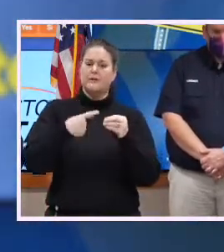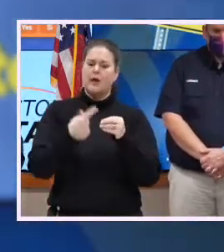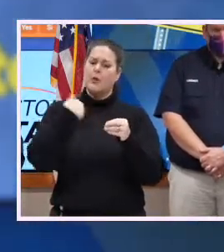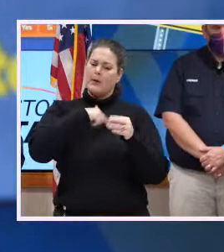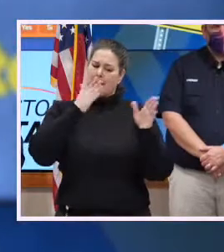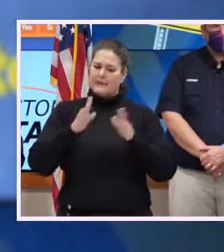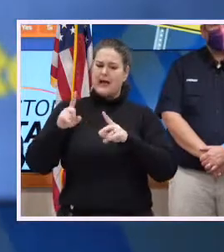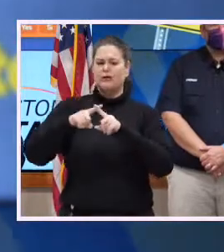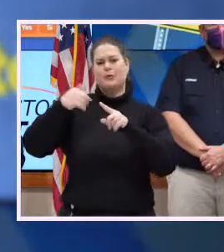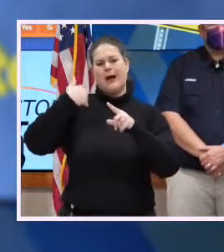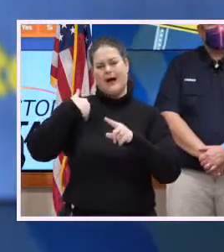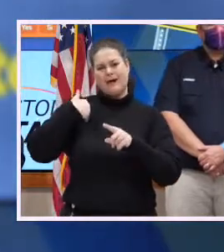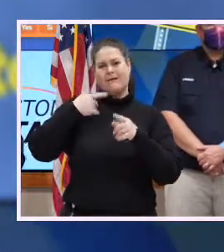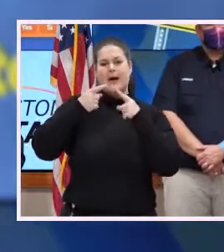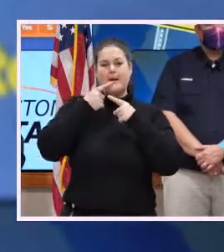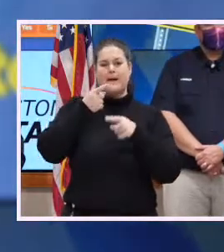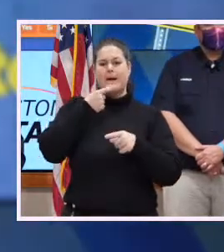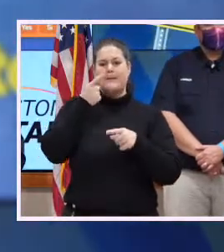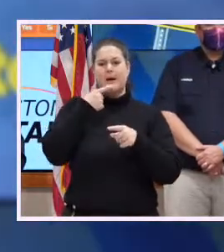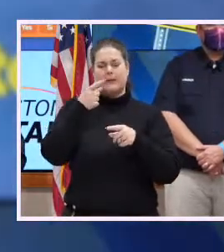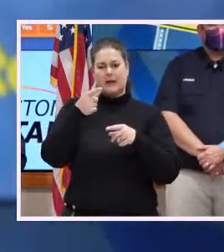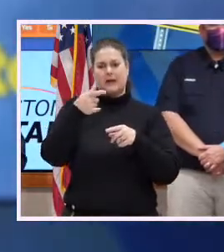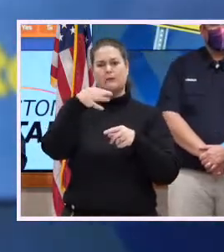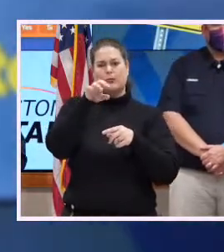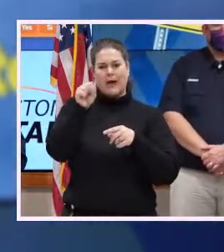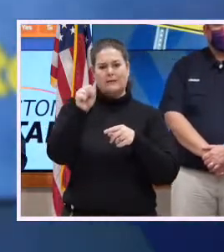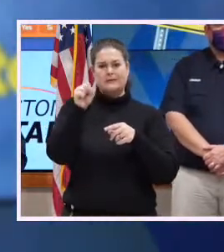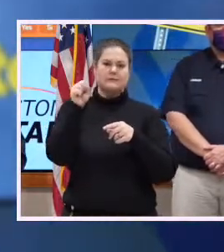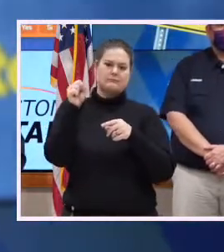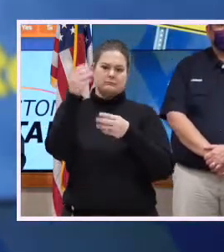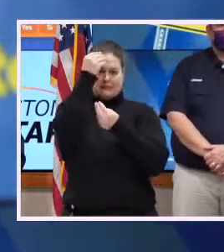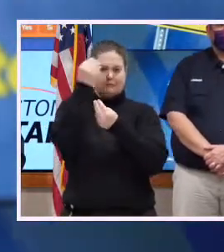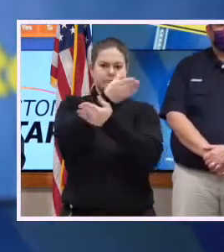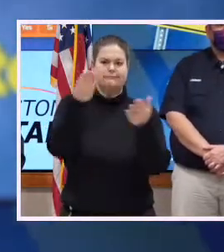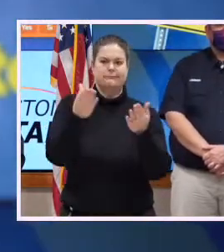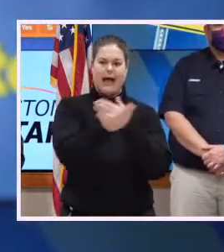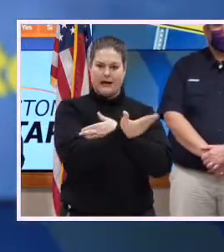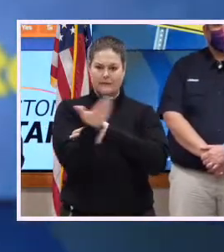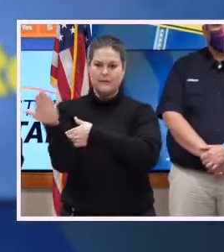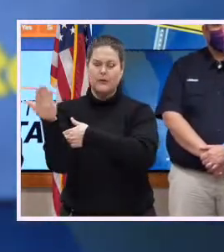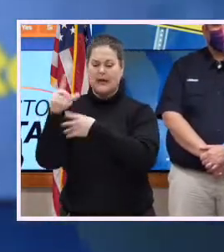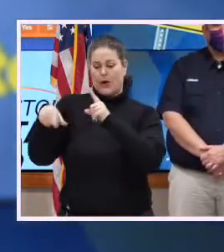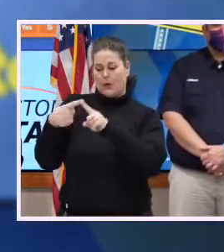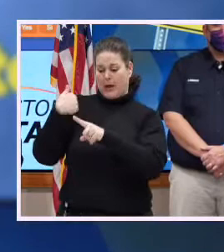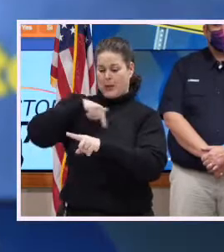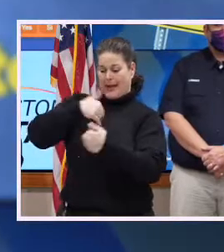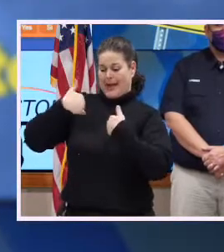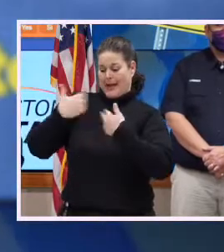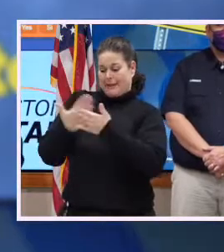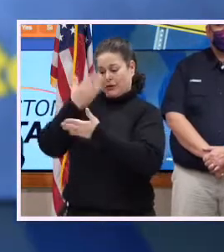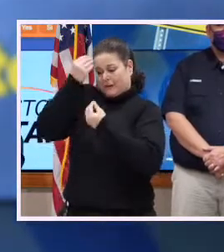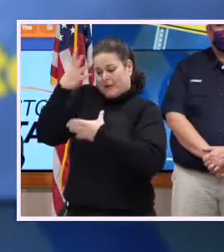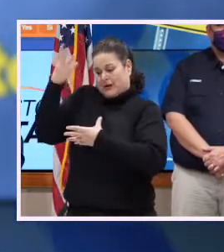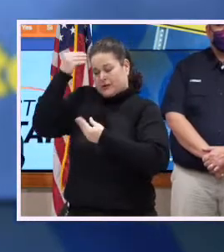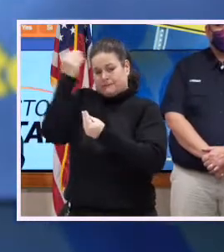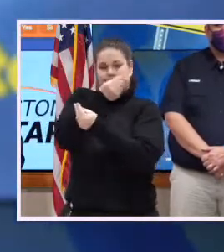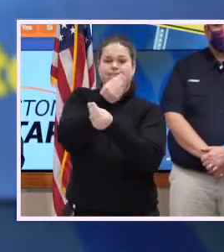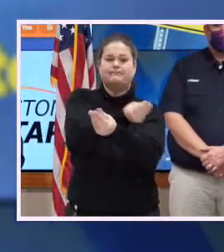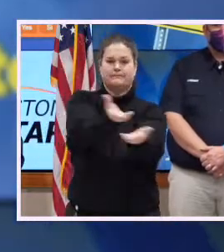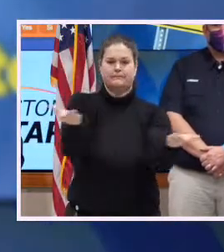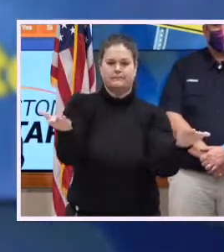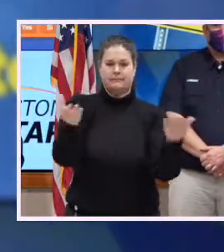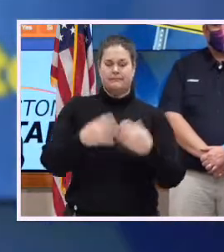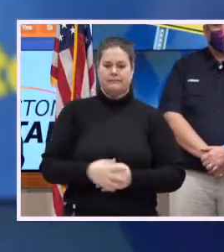release every morning going forward, giving you the information that we know when we know it. You can also look at our